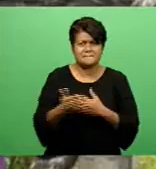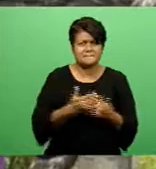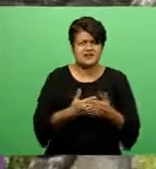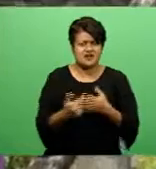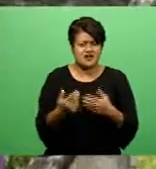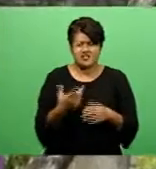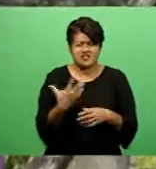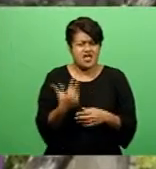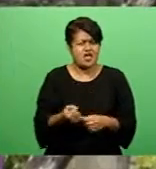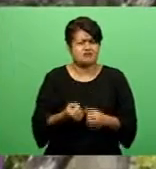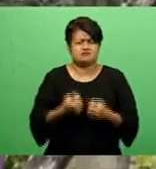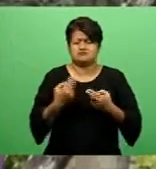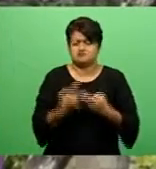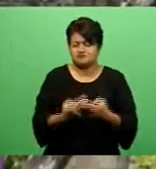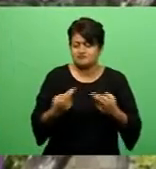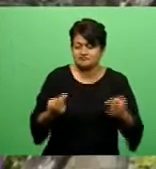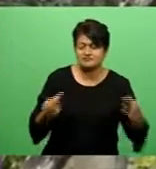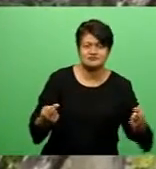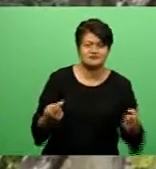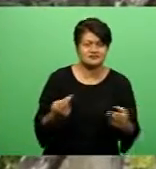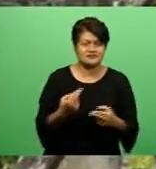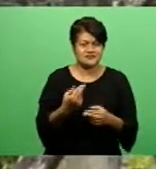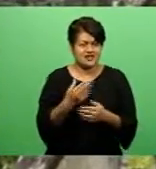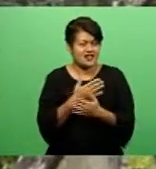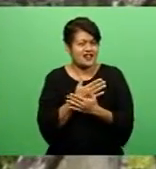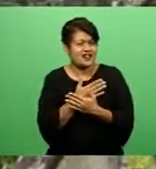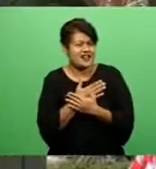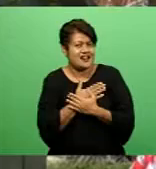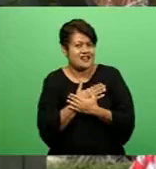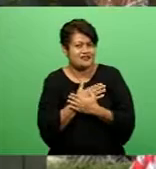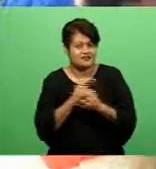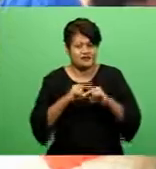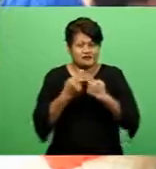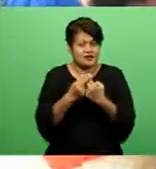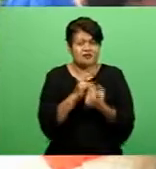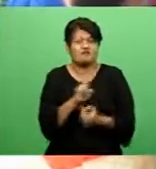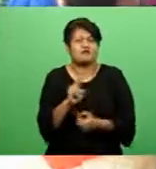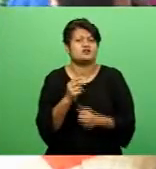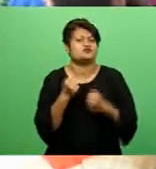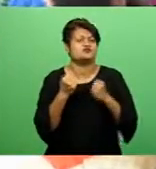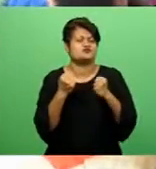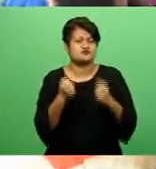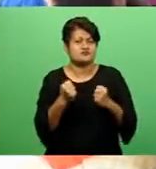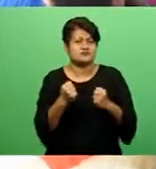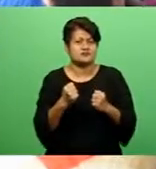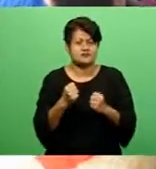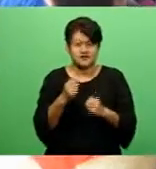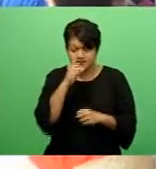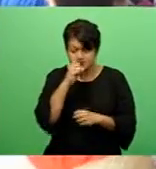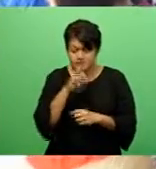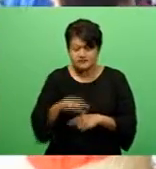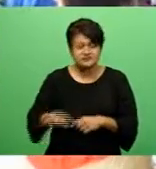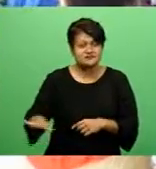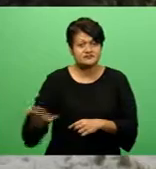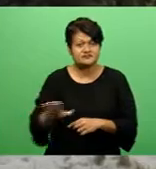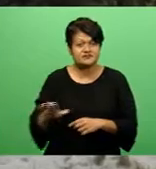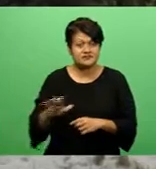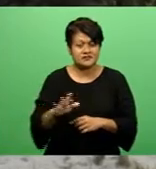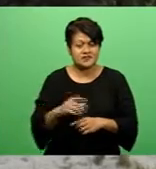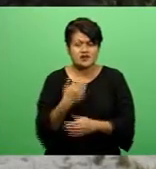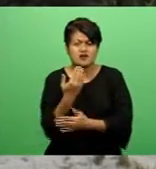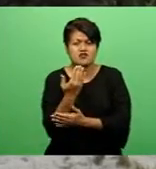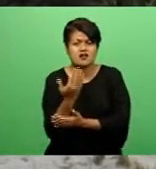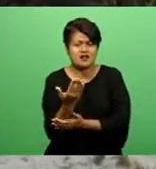so resourceful, resilient, and loving. The family values here are very strong. The people of Vanuatu rely on fishing for their